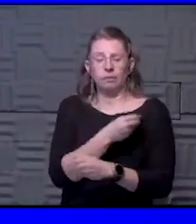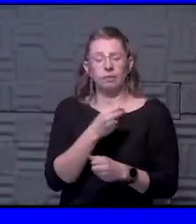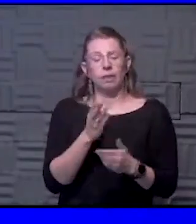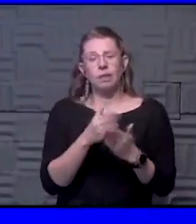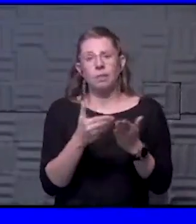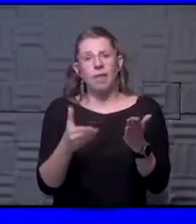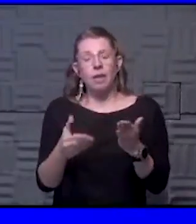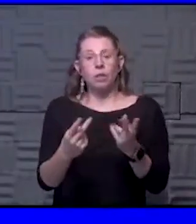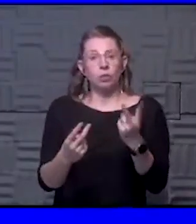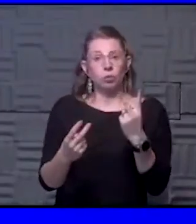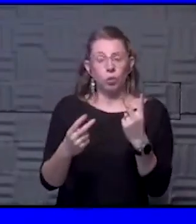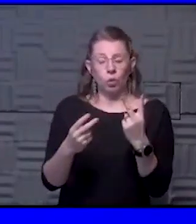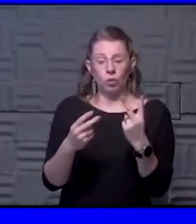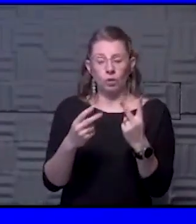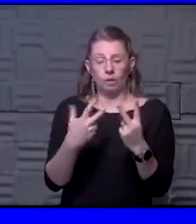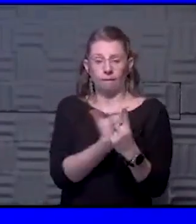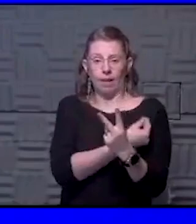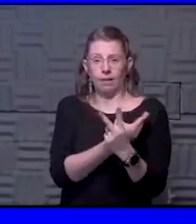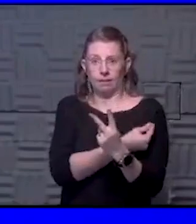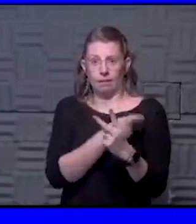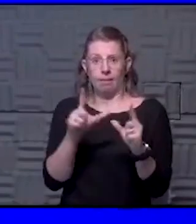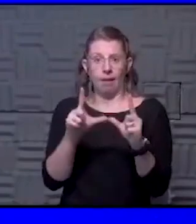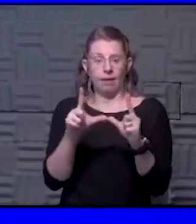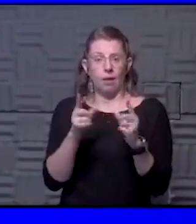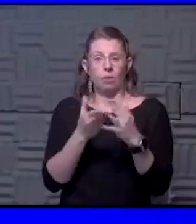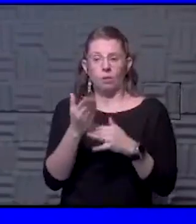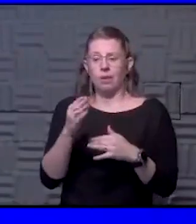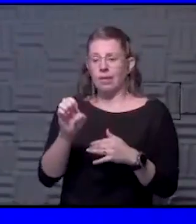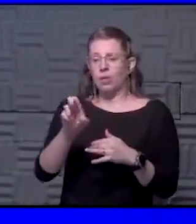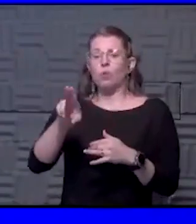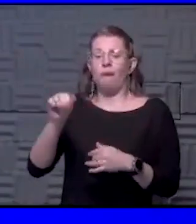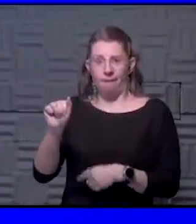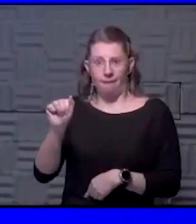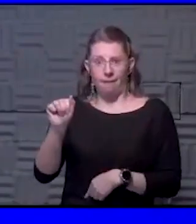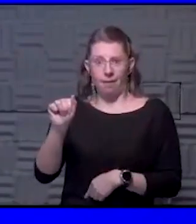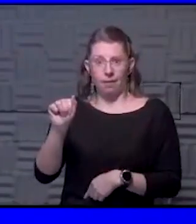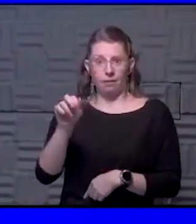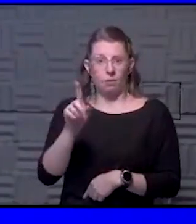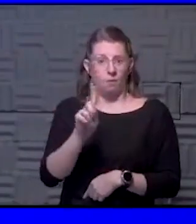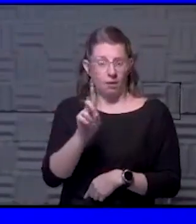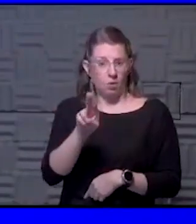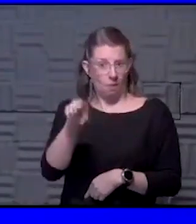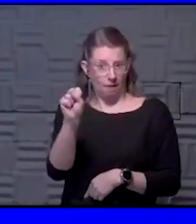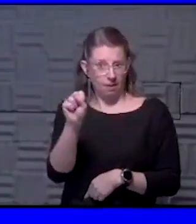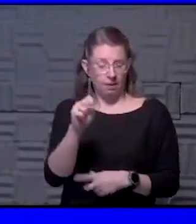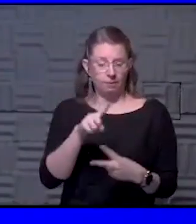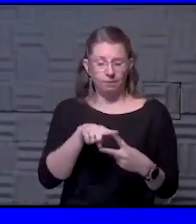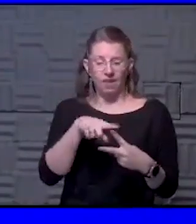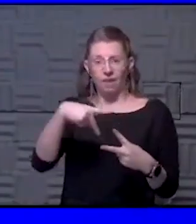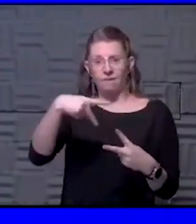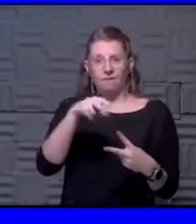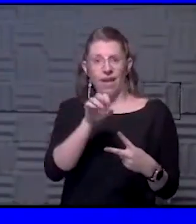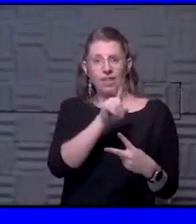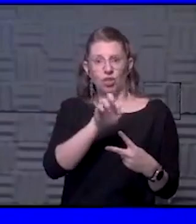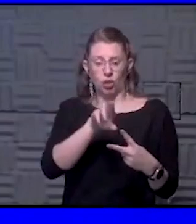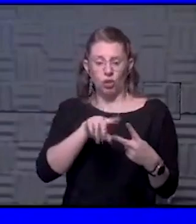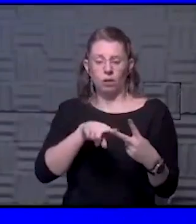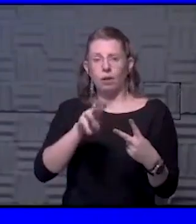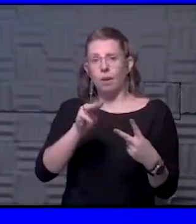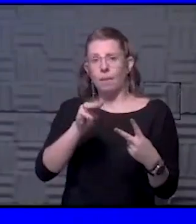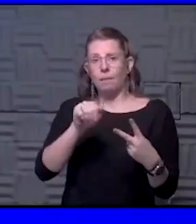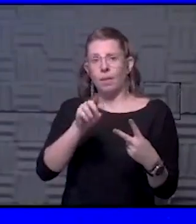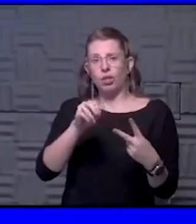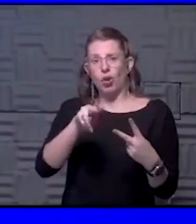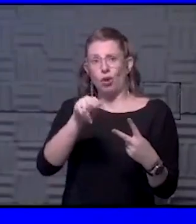know, the two vaccines we have licensed through the EUA in the United States, the Pfizer and the Moderna vaccines, they don't have that